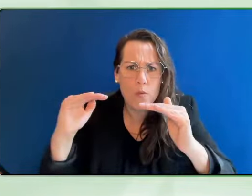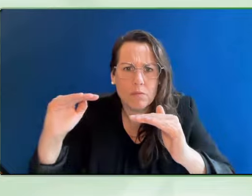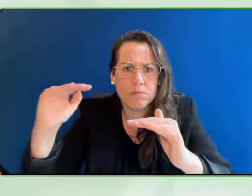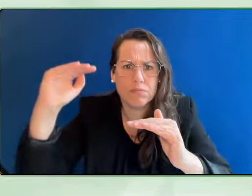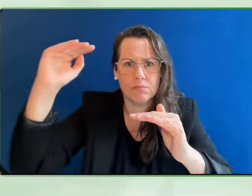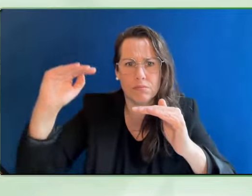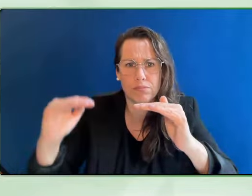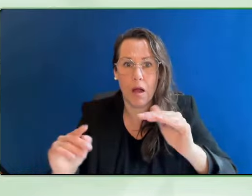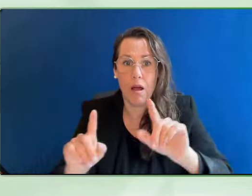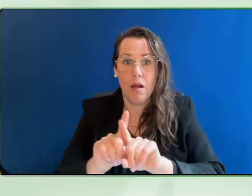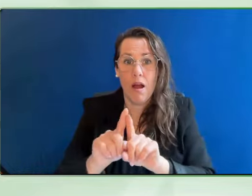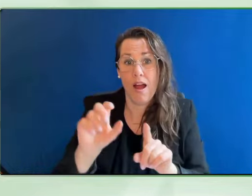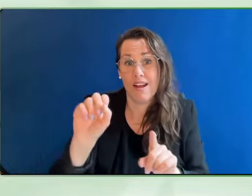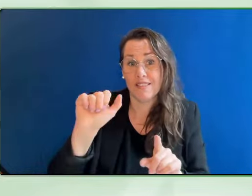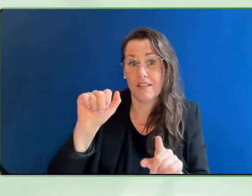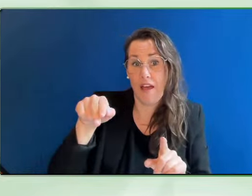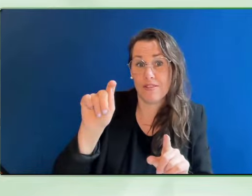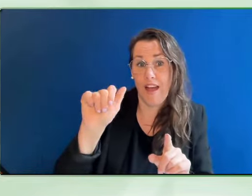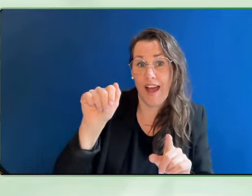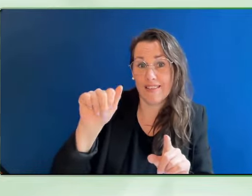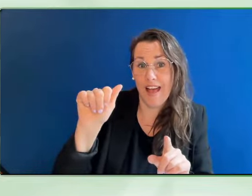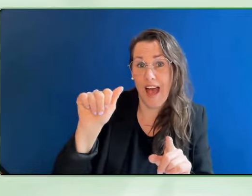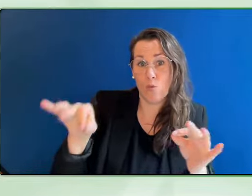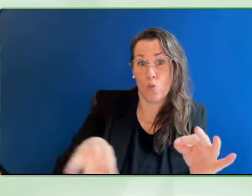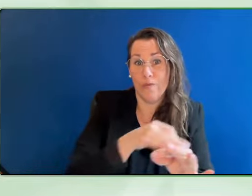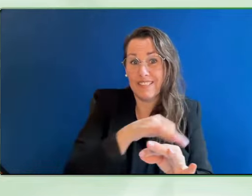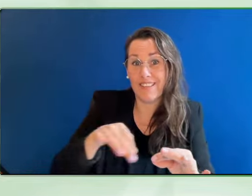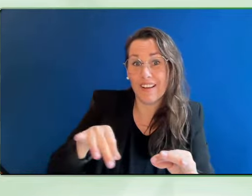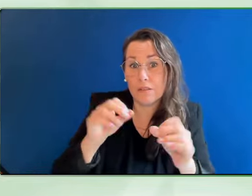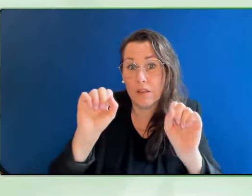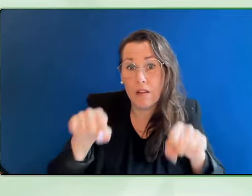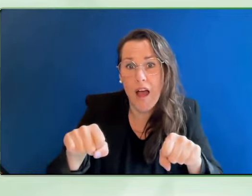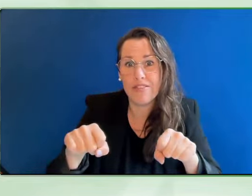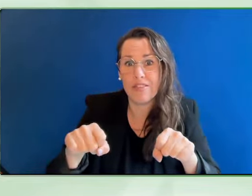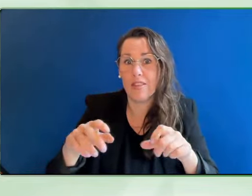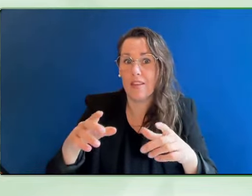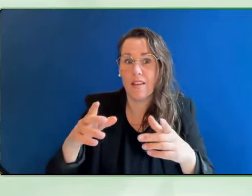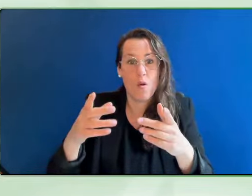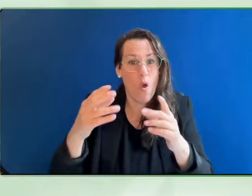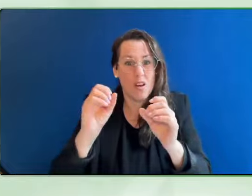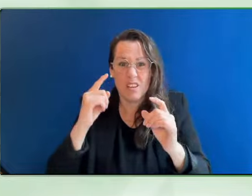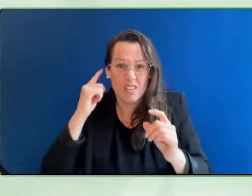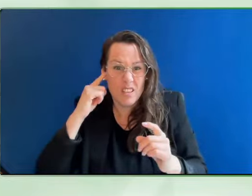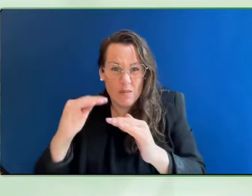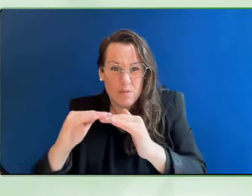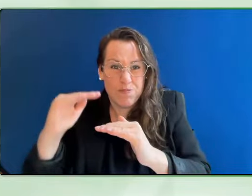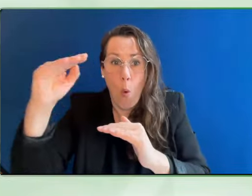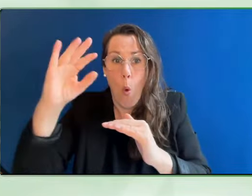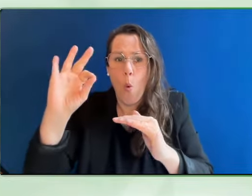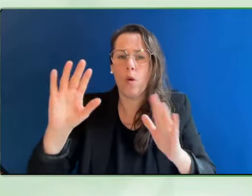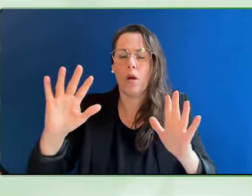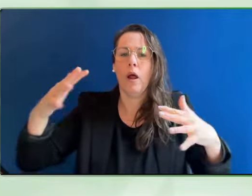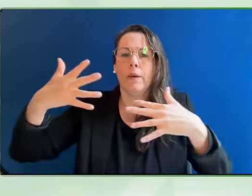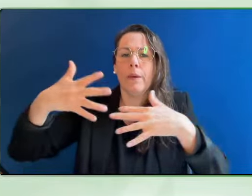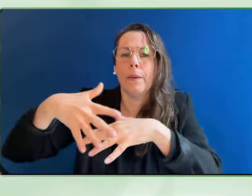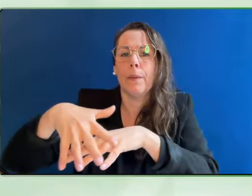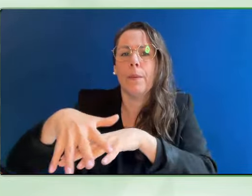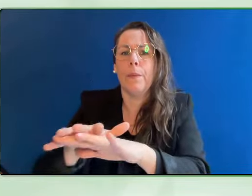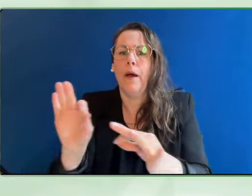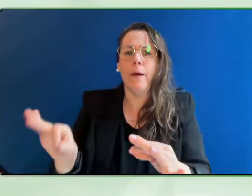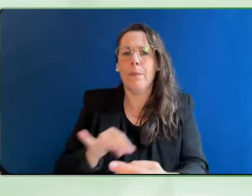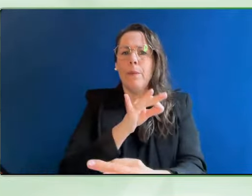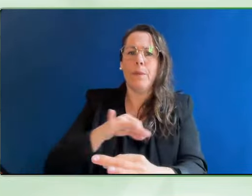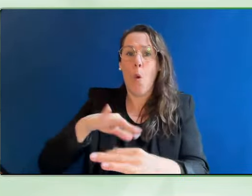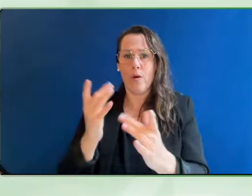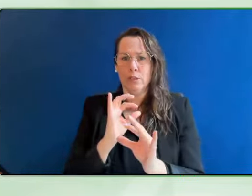University in Budapest, where I graduated as a jazz trumpet player and trumpet teacher. And